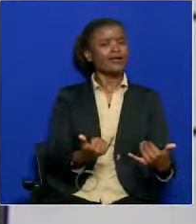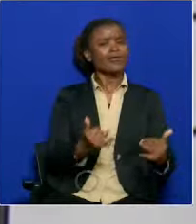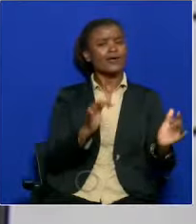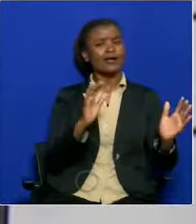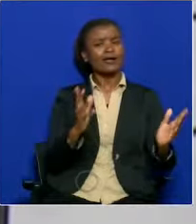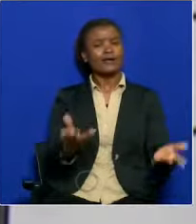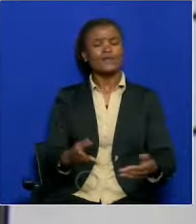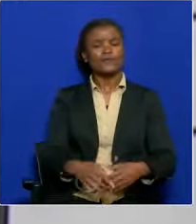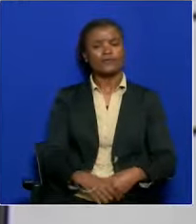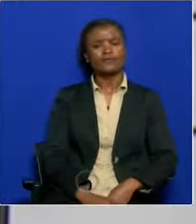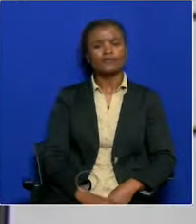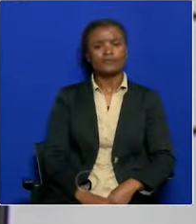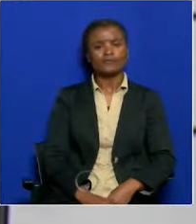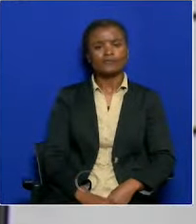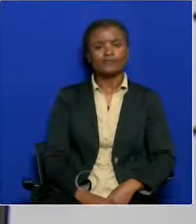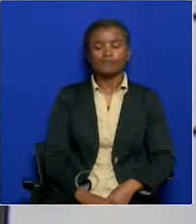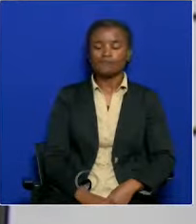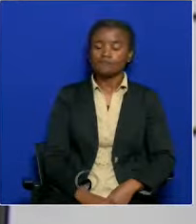Yeah.